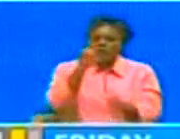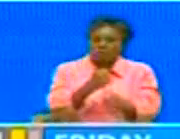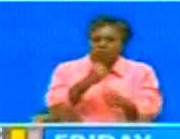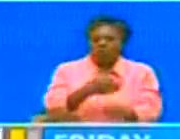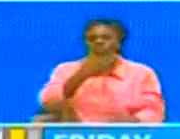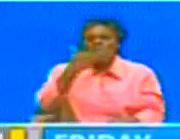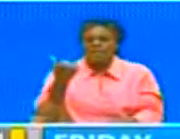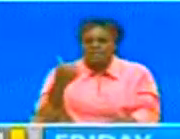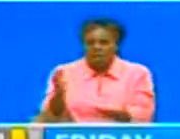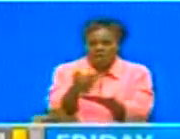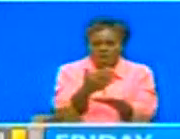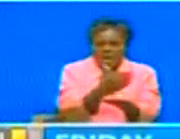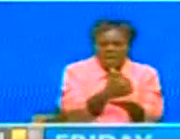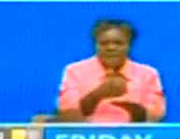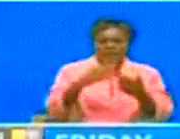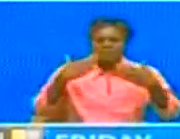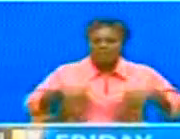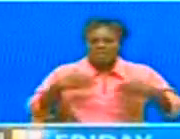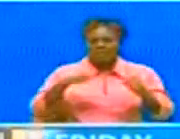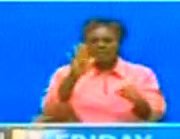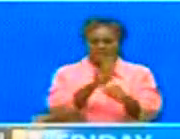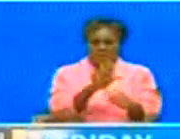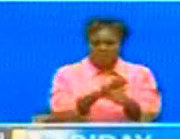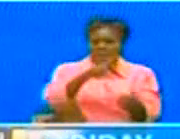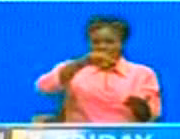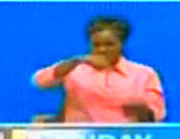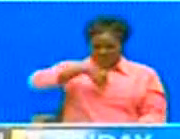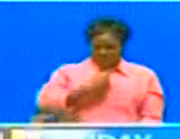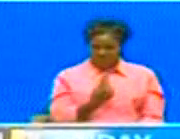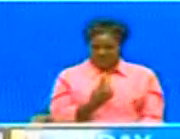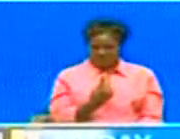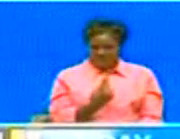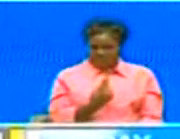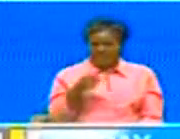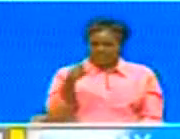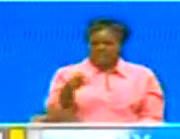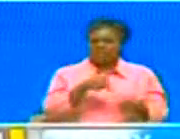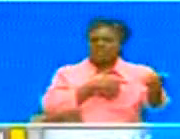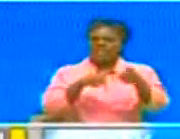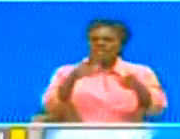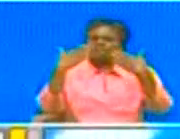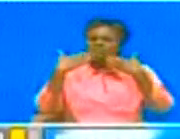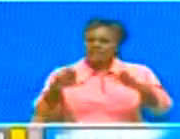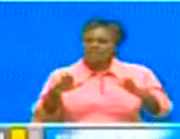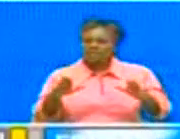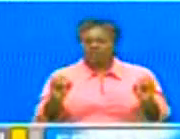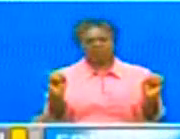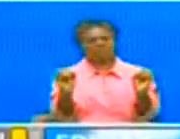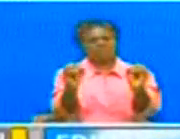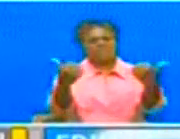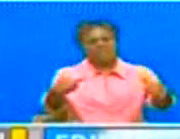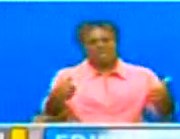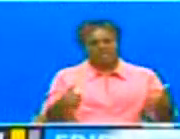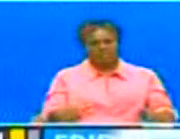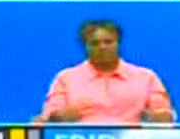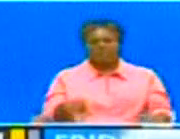pull a lot of people along with you. All and right. This, to me, is a journey that has no end. Okay. Yes. Let's talk about